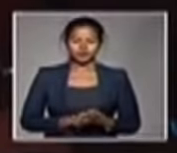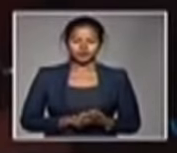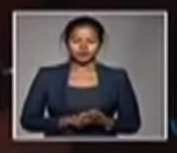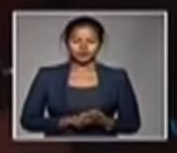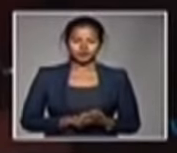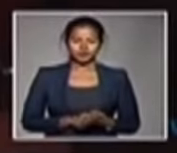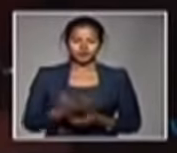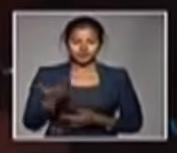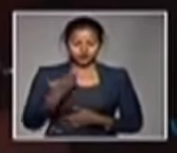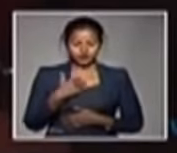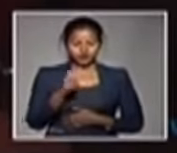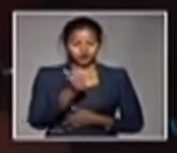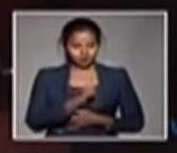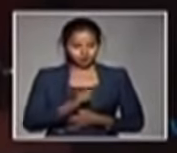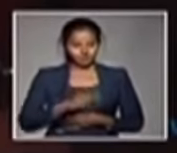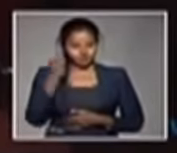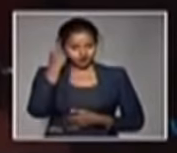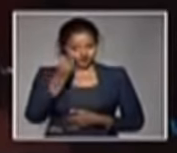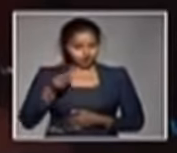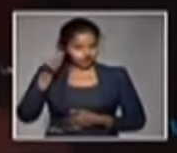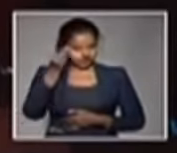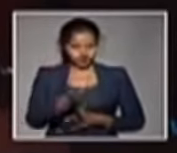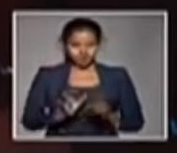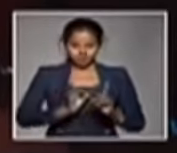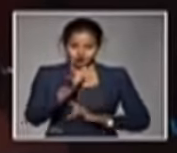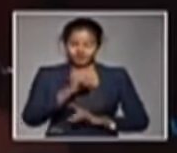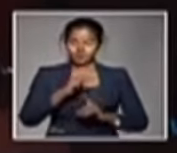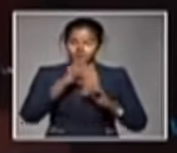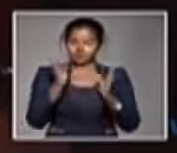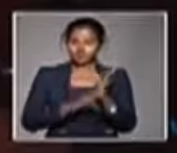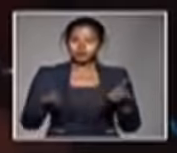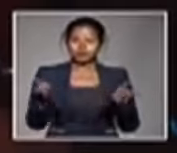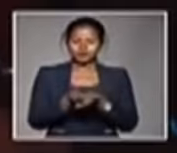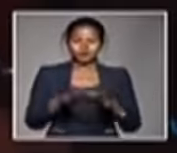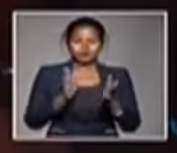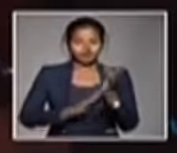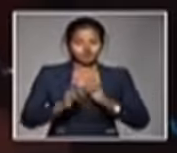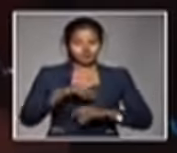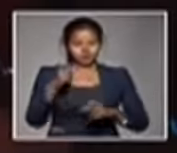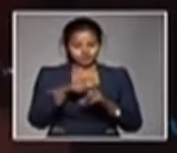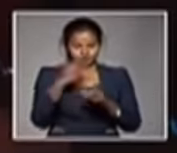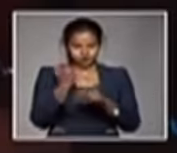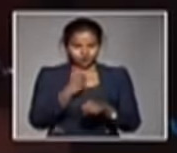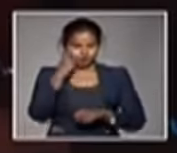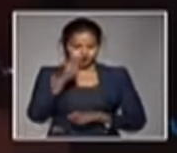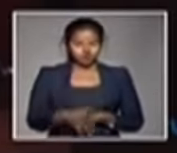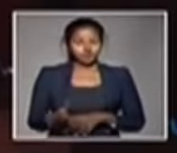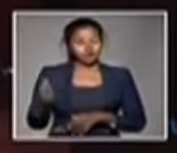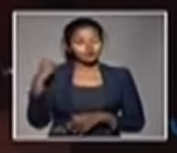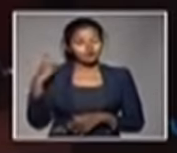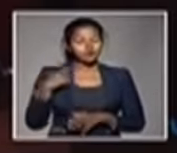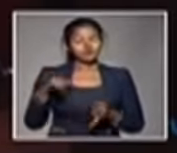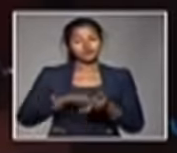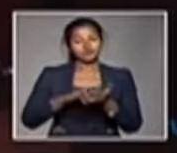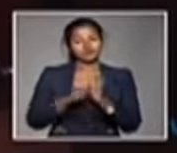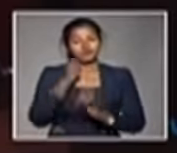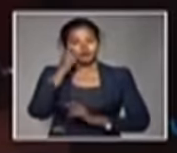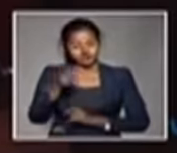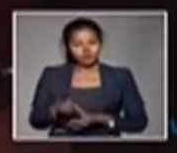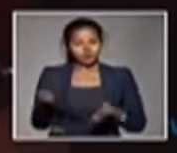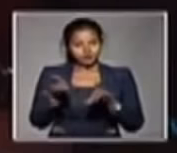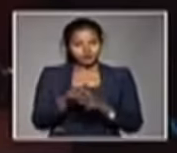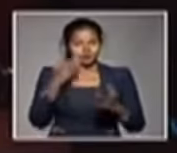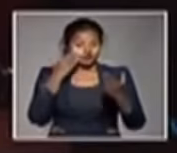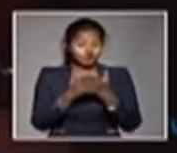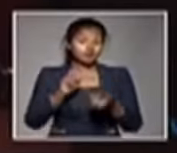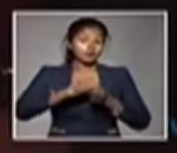I wish to put forward a proposal to the President, Prime Minister and Minister Dinesh Gunawardana. Army Commander Lieutenant General Shavendra Silva is facing a